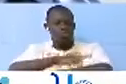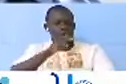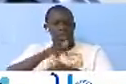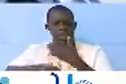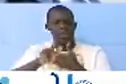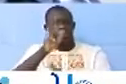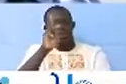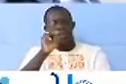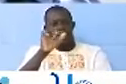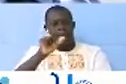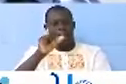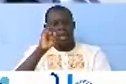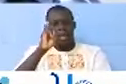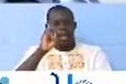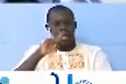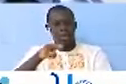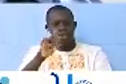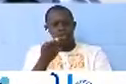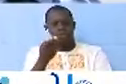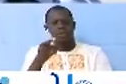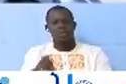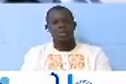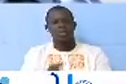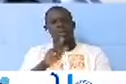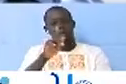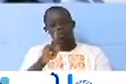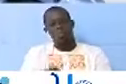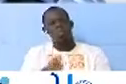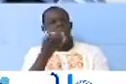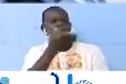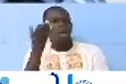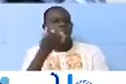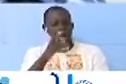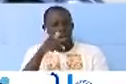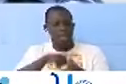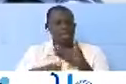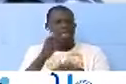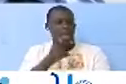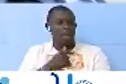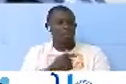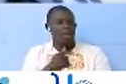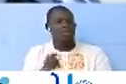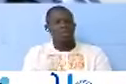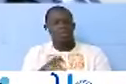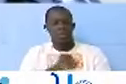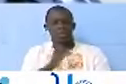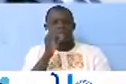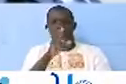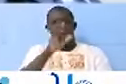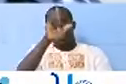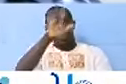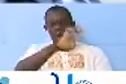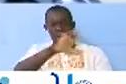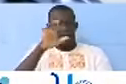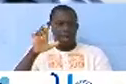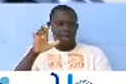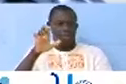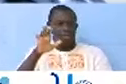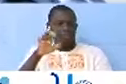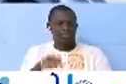Kiang Kayaf. And where is that? Kiang Kayaf we mintu ale bangko kanjam. Larar. It's in the LRR, Lowariwa